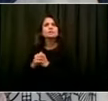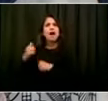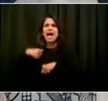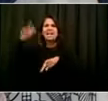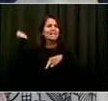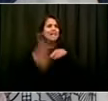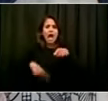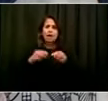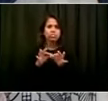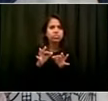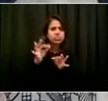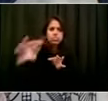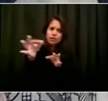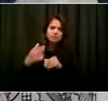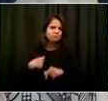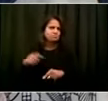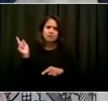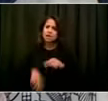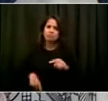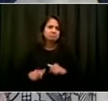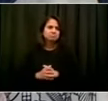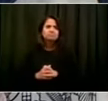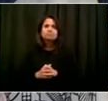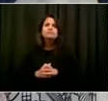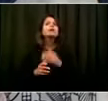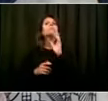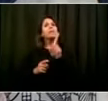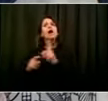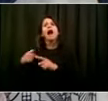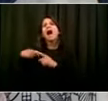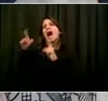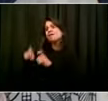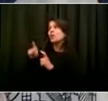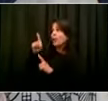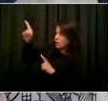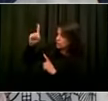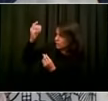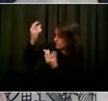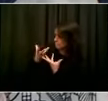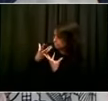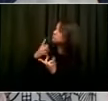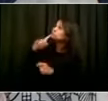the state has given us the sign off, but I fully expect the state to act quickly.